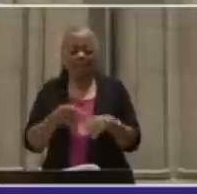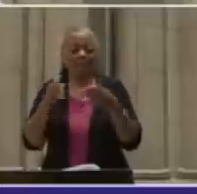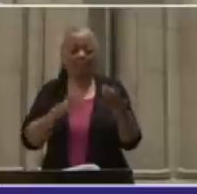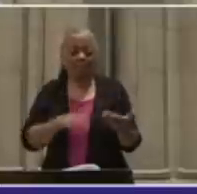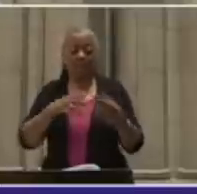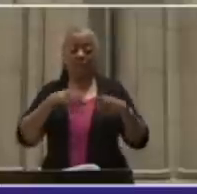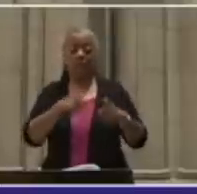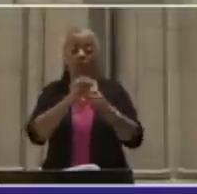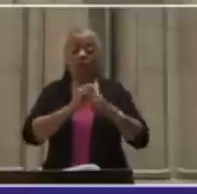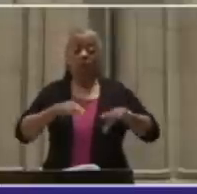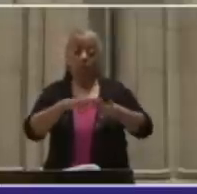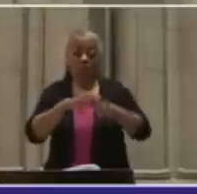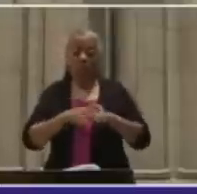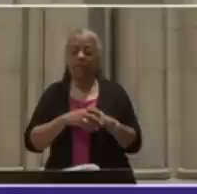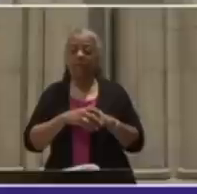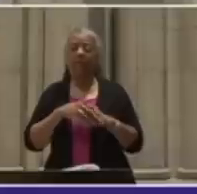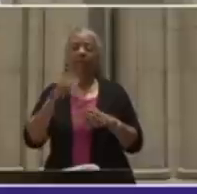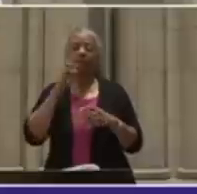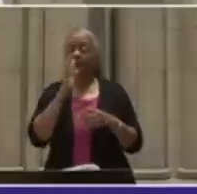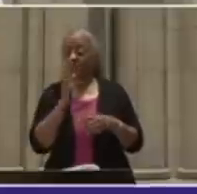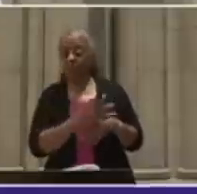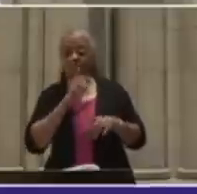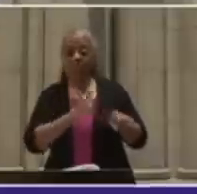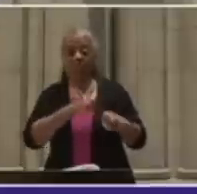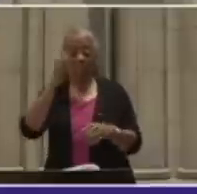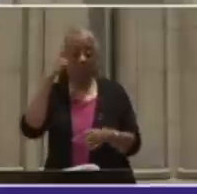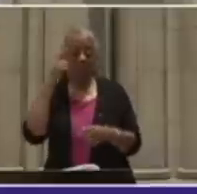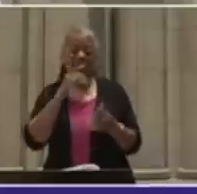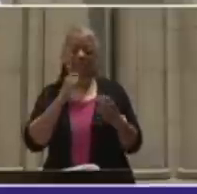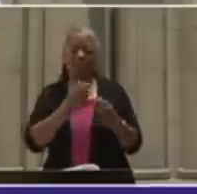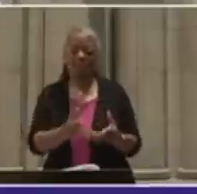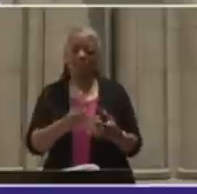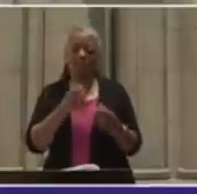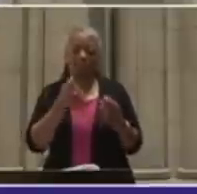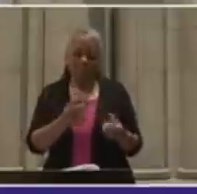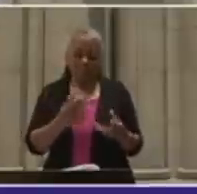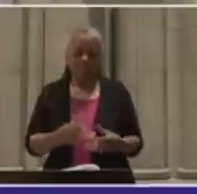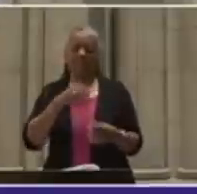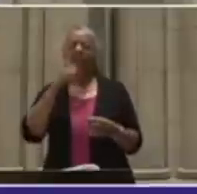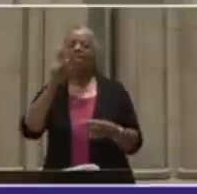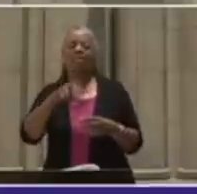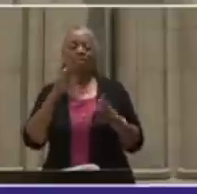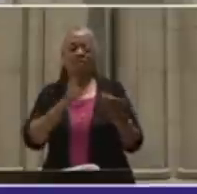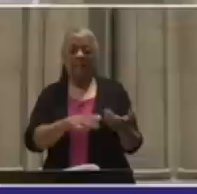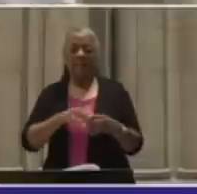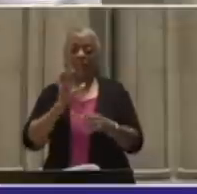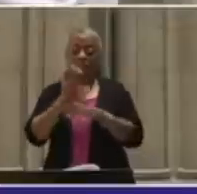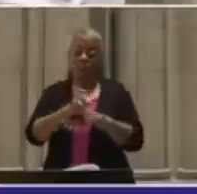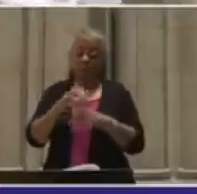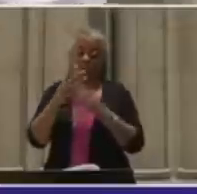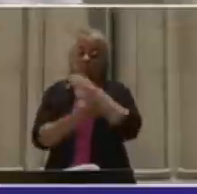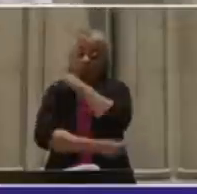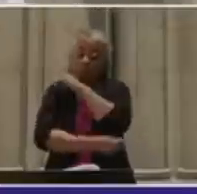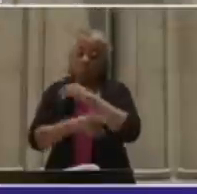During COVID, the negligent response of the government has caused thousands of unfounded, unnecessary deaths, forcing poor, low-wage workers